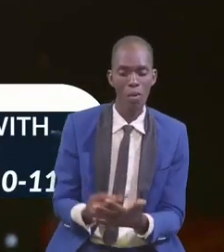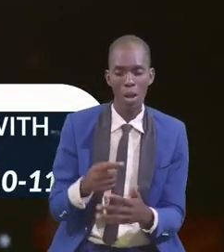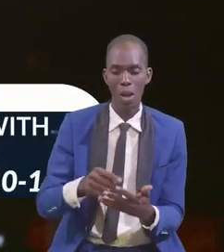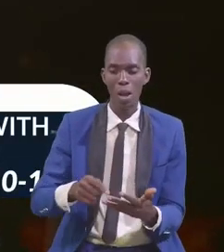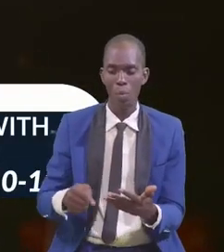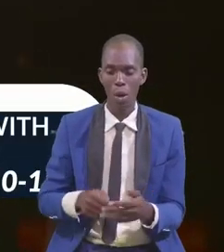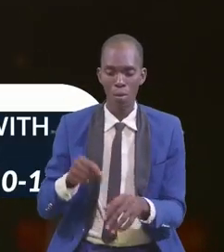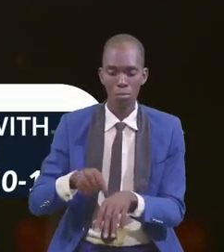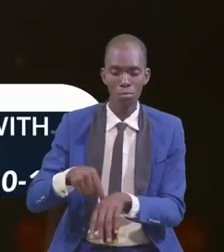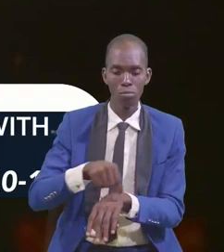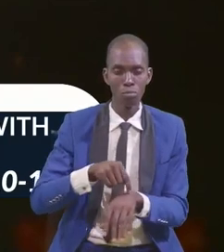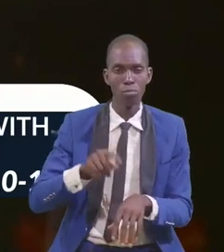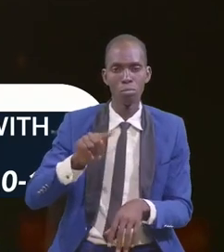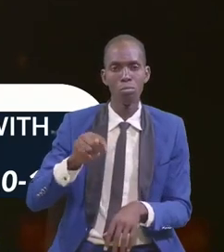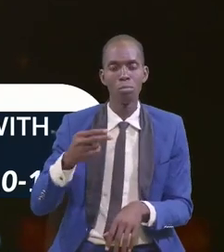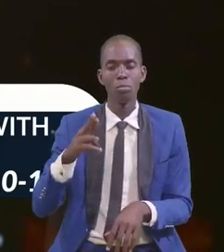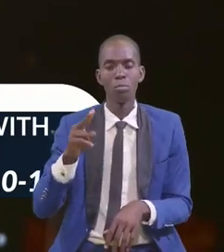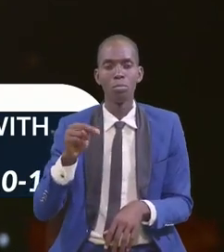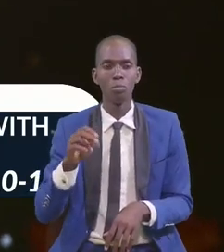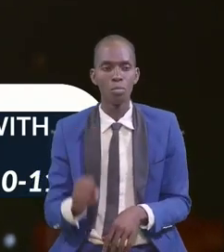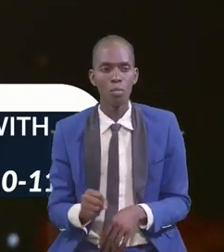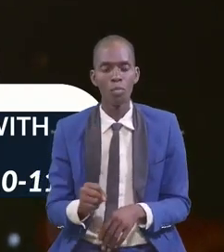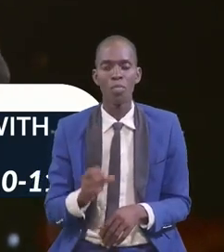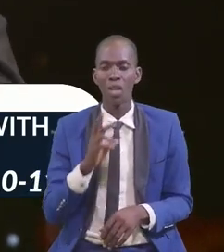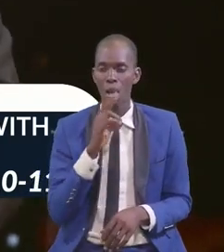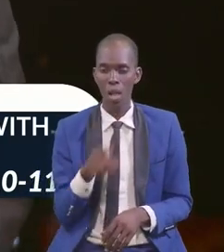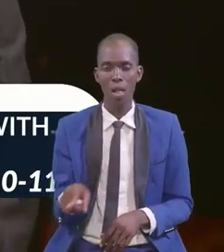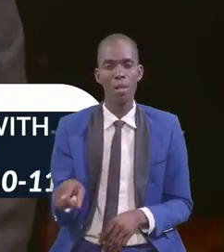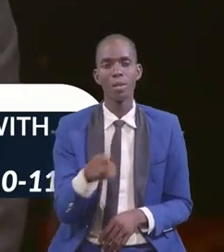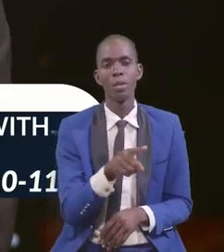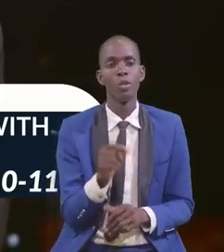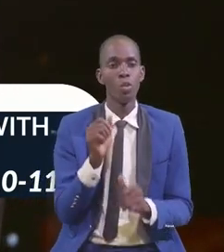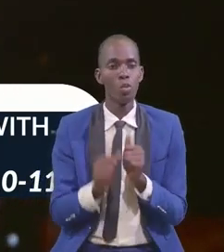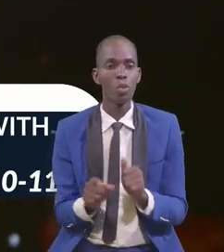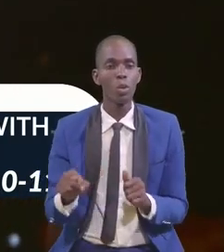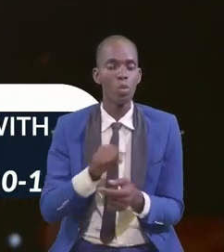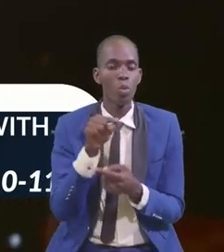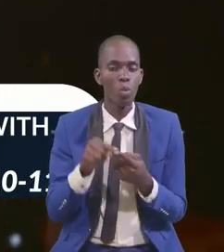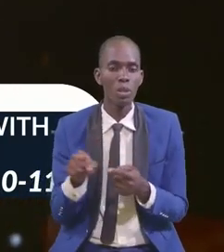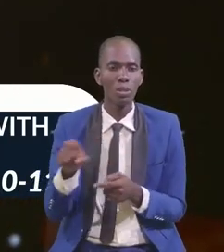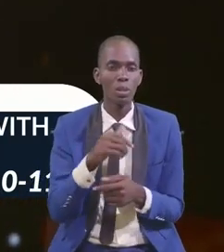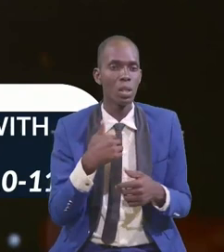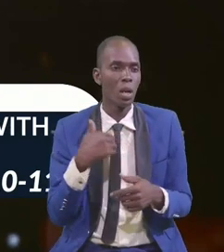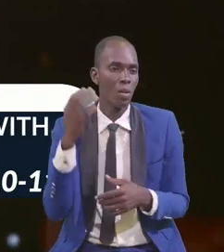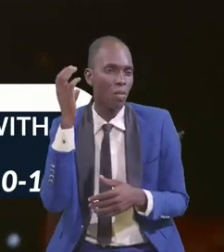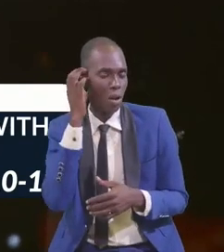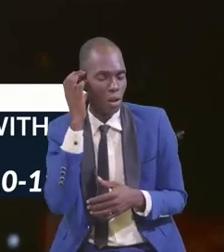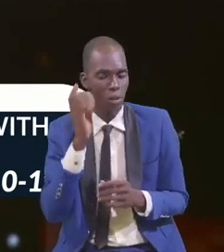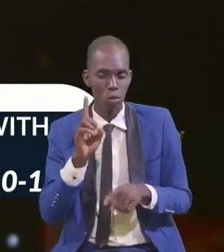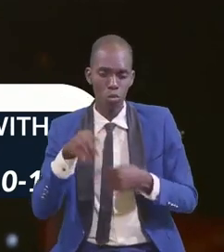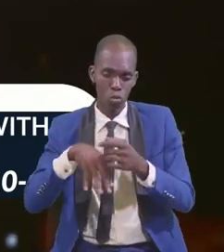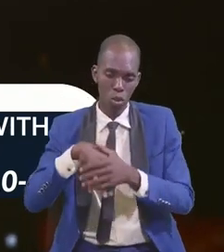they which when they have heard, they go forth and are choked with